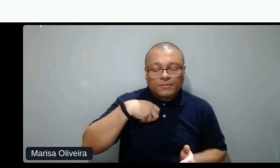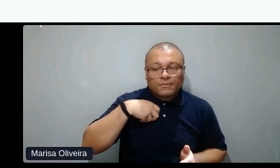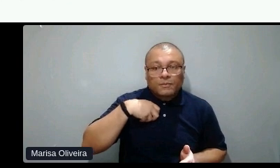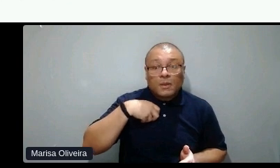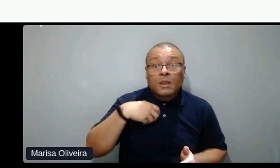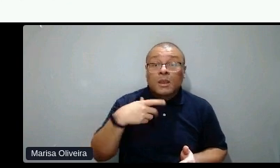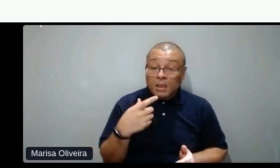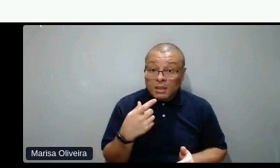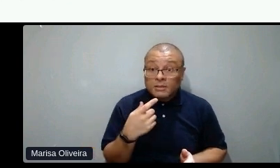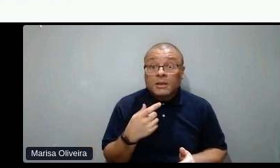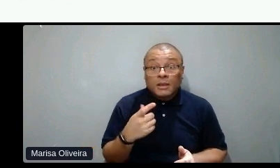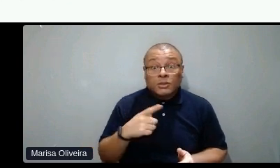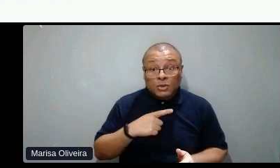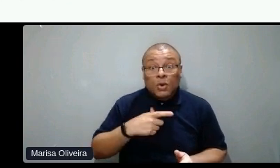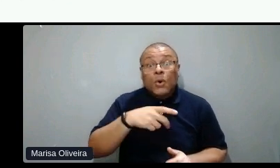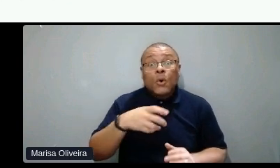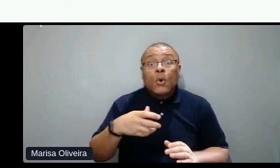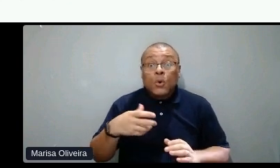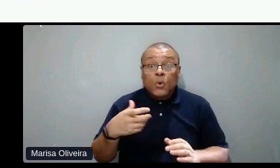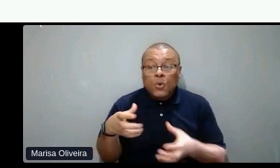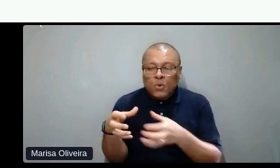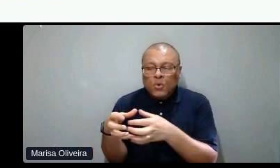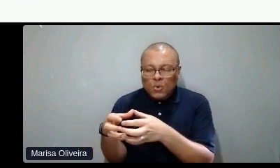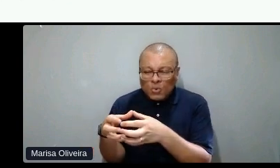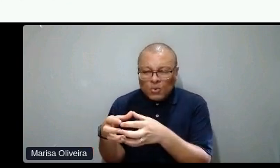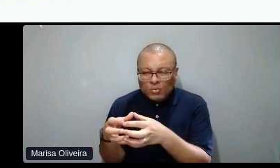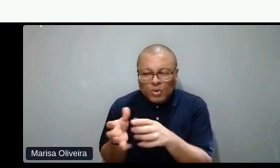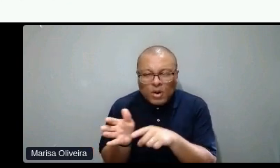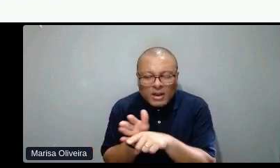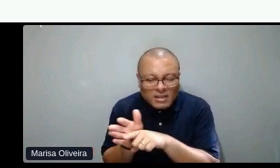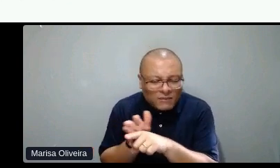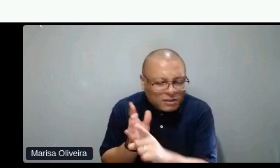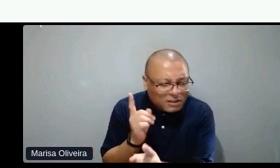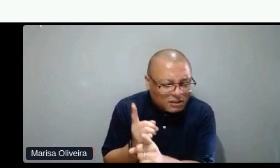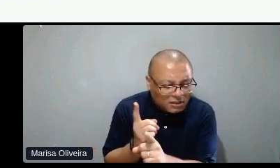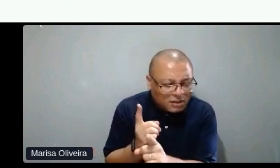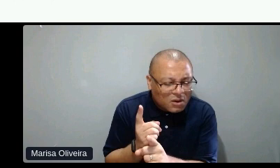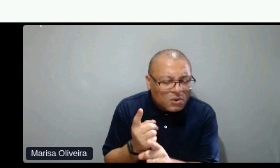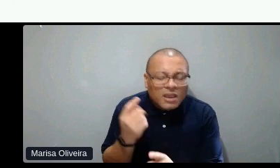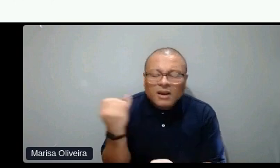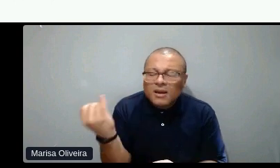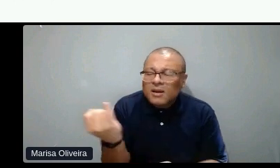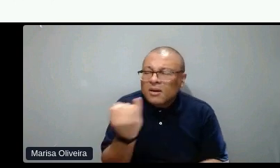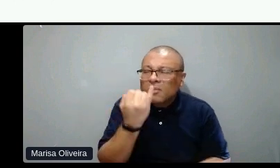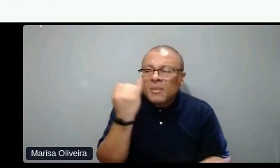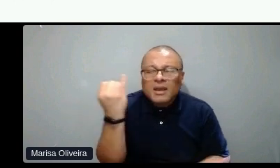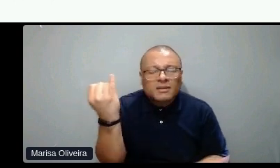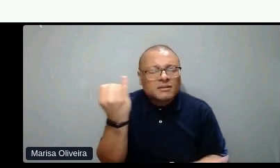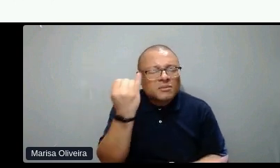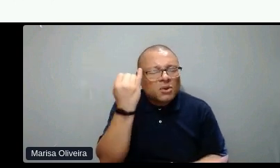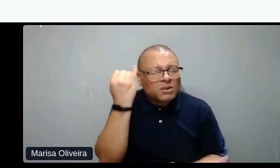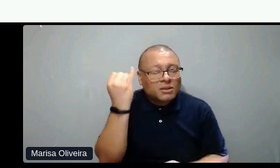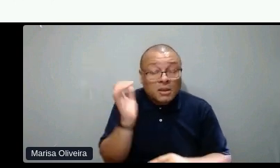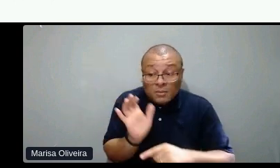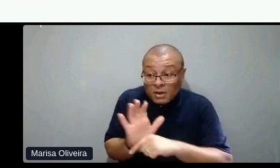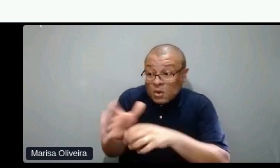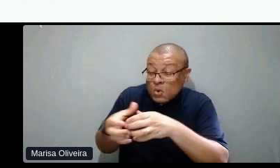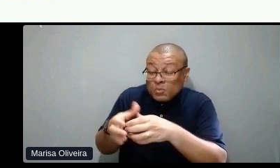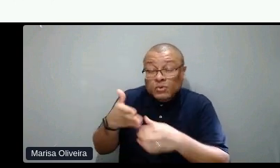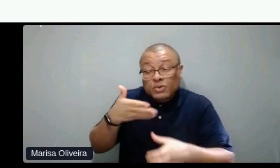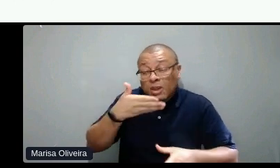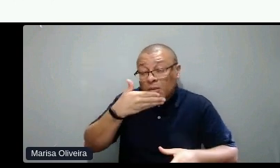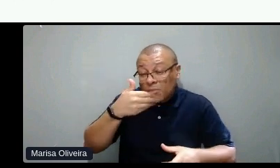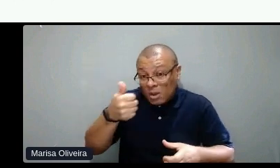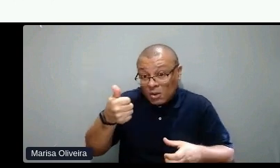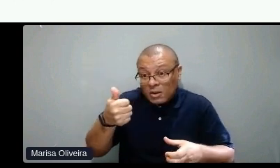have really good projects and high performing teams, the most important thing you need is psychological safety. But what you